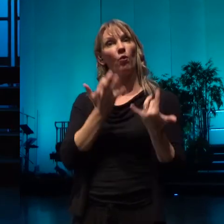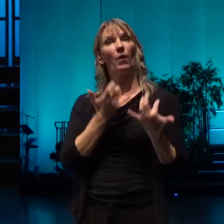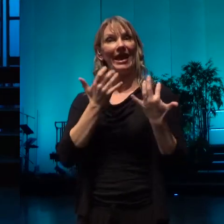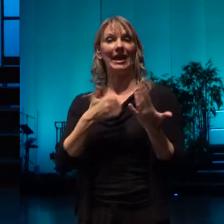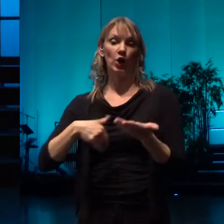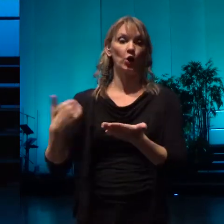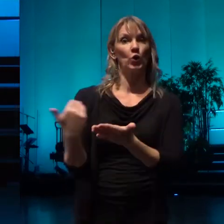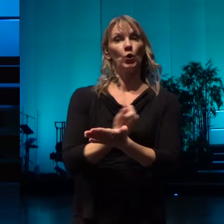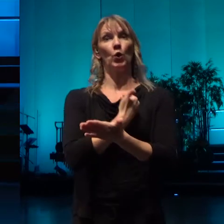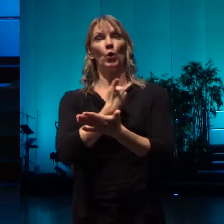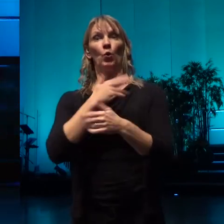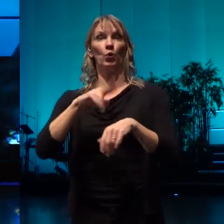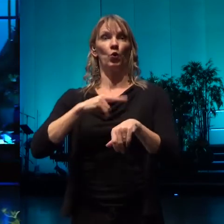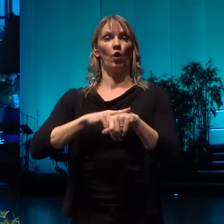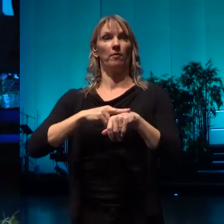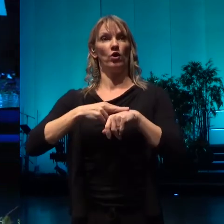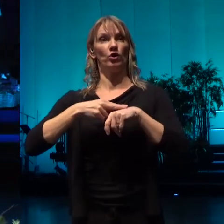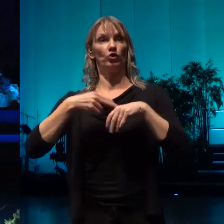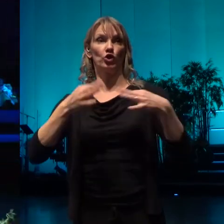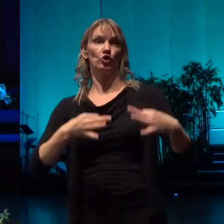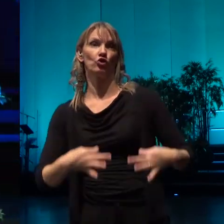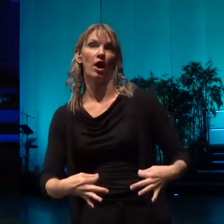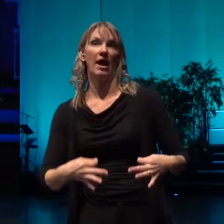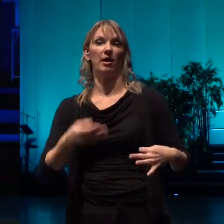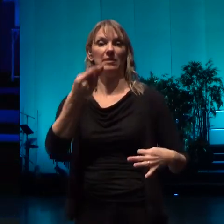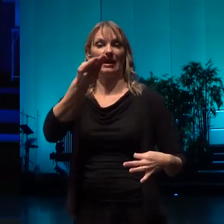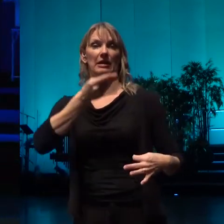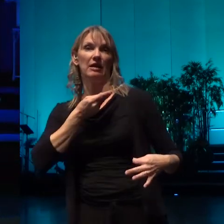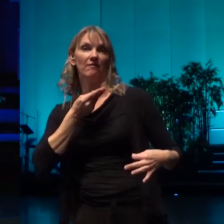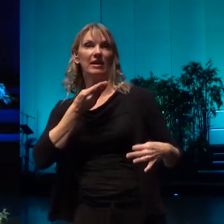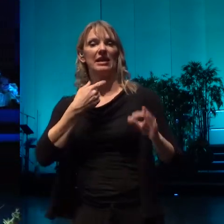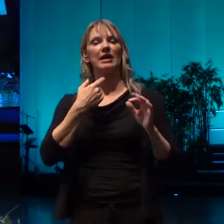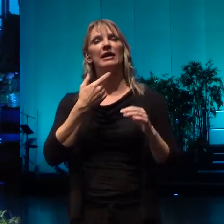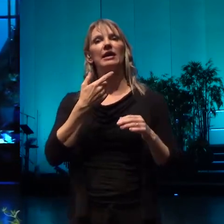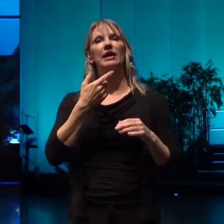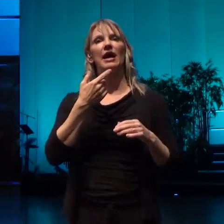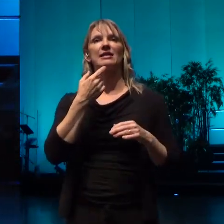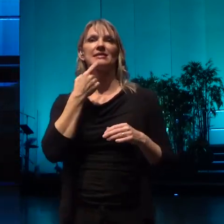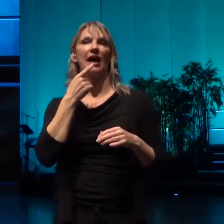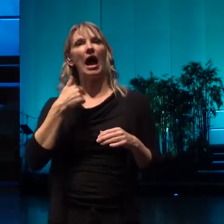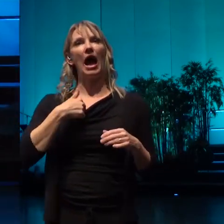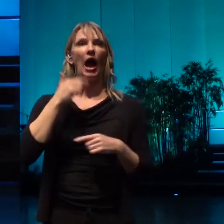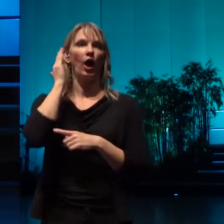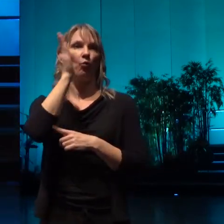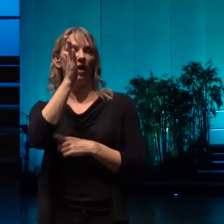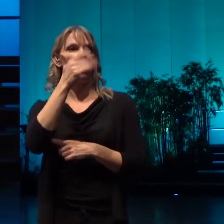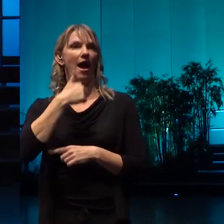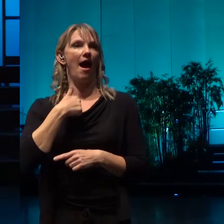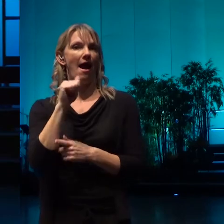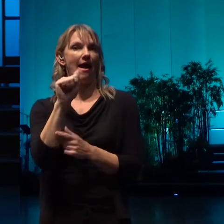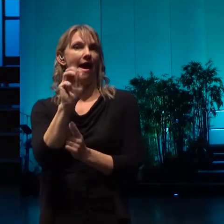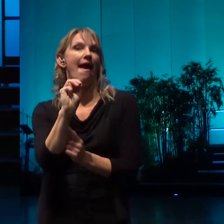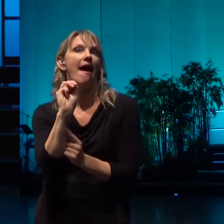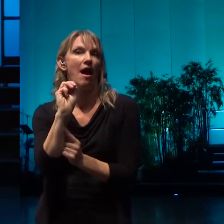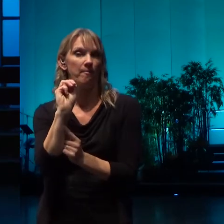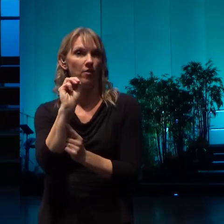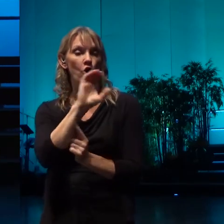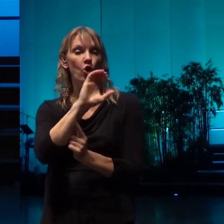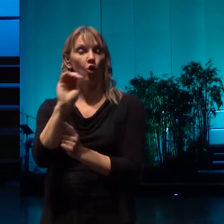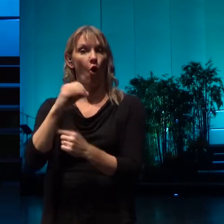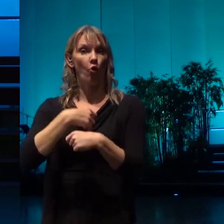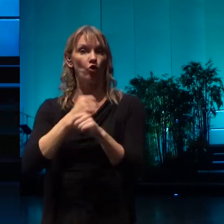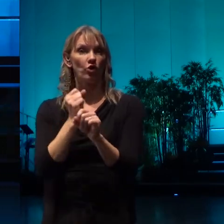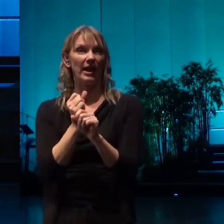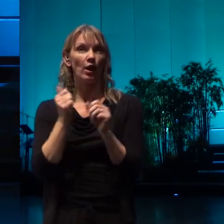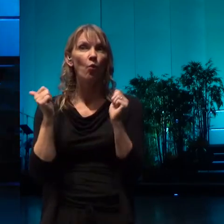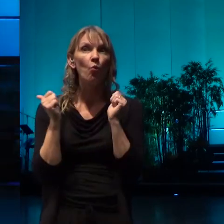normal to be described and handed to us, and saying, I will and I am co-creating